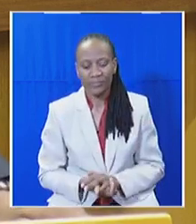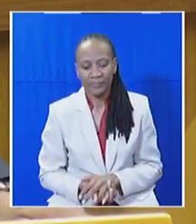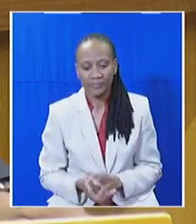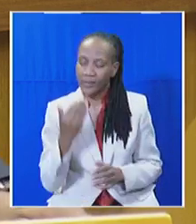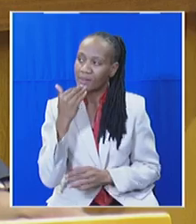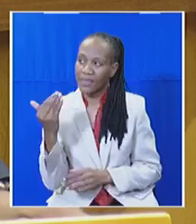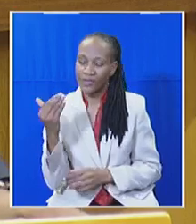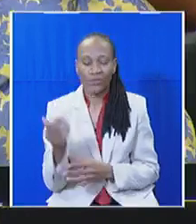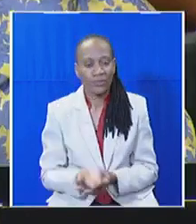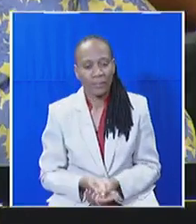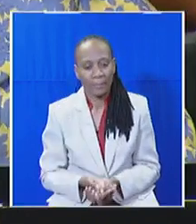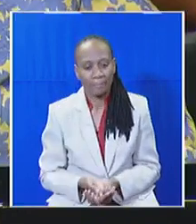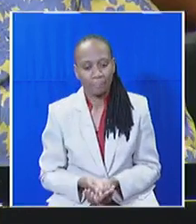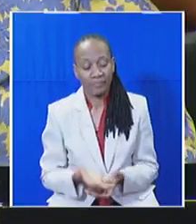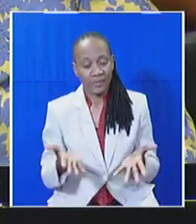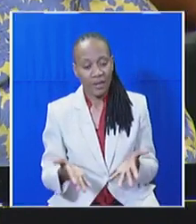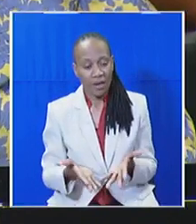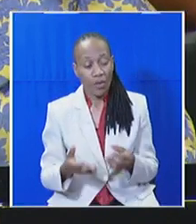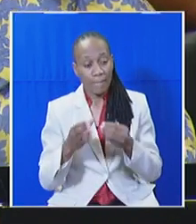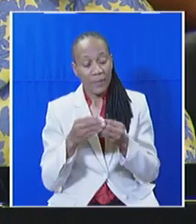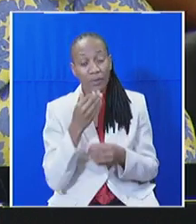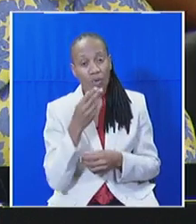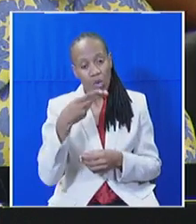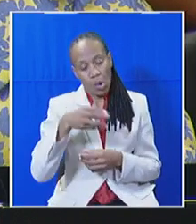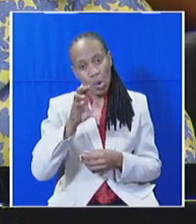Thank you, Madam Speaker. The Honorable Olomisa.